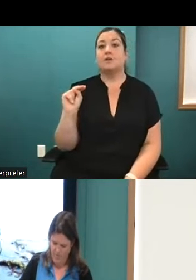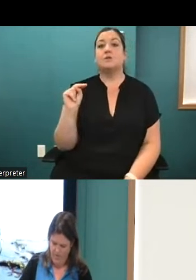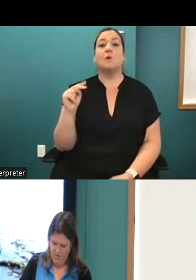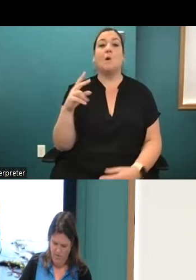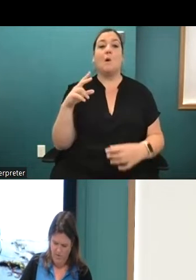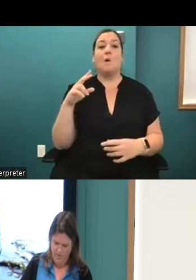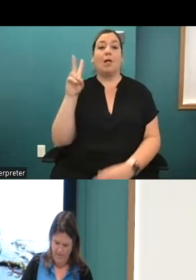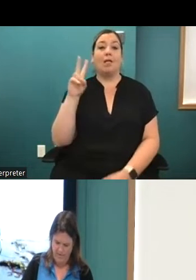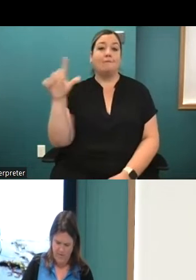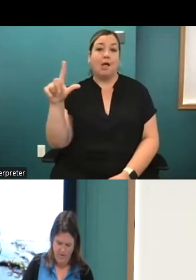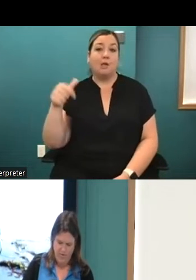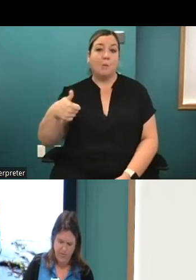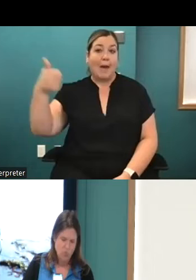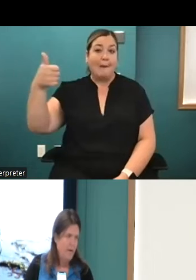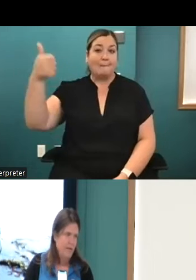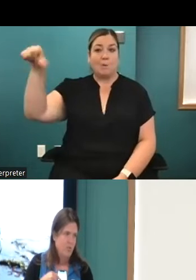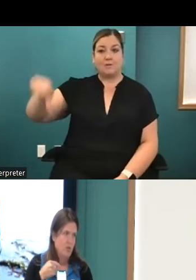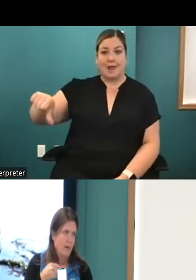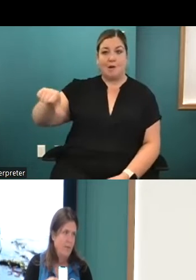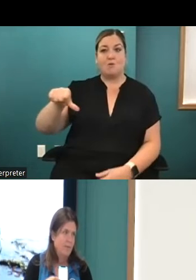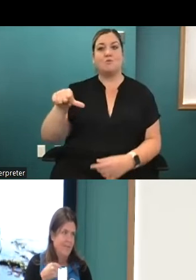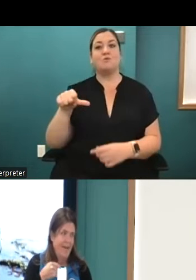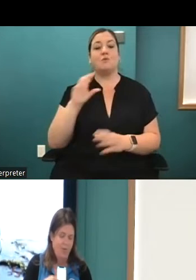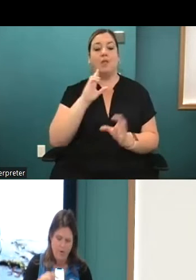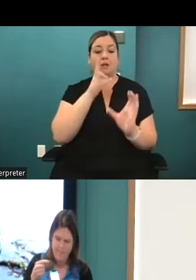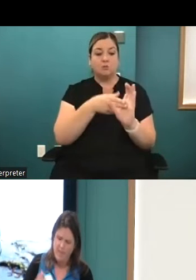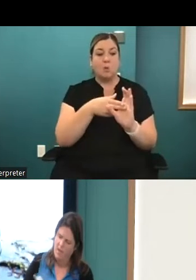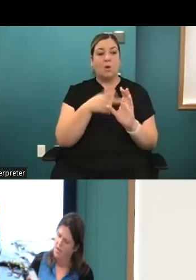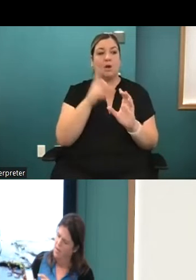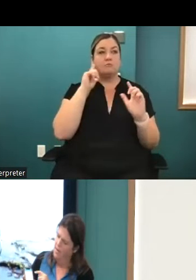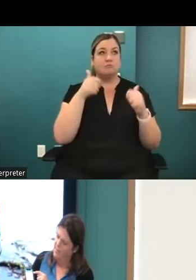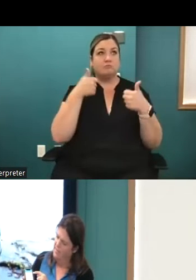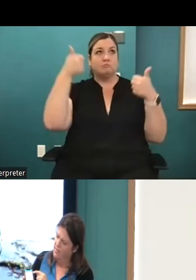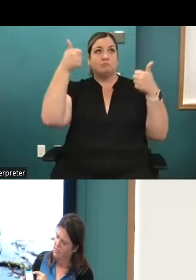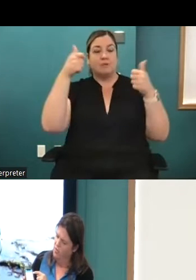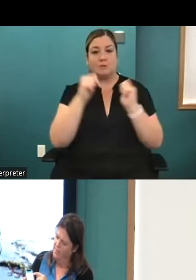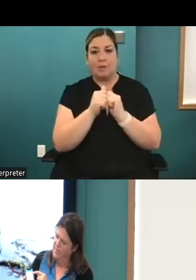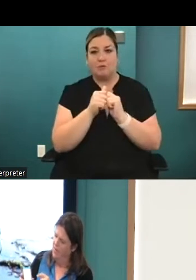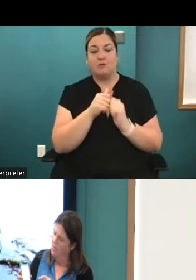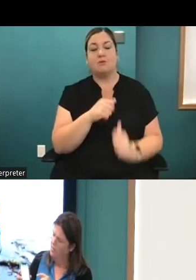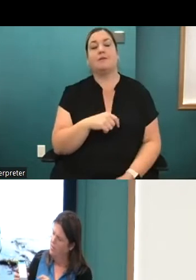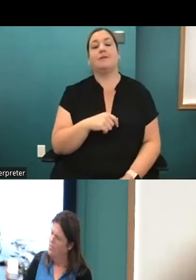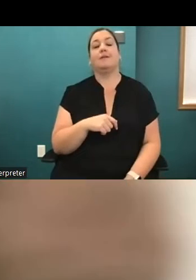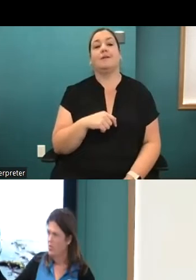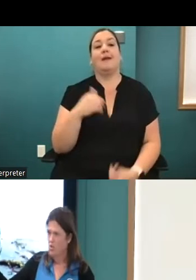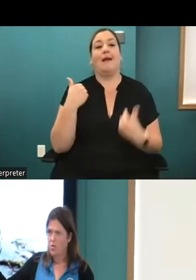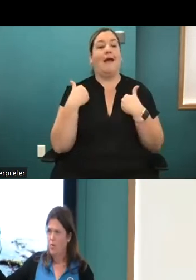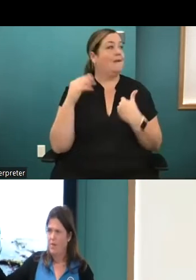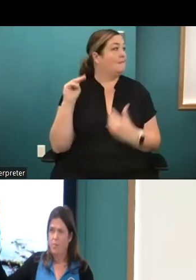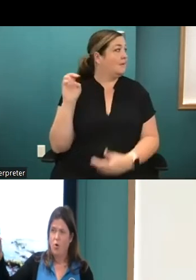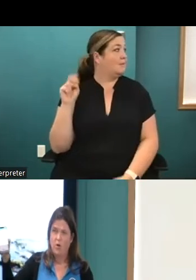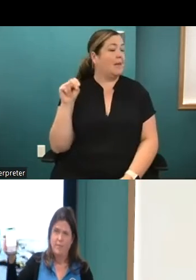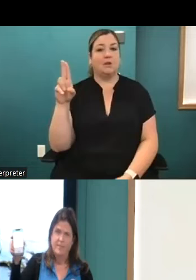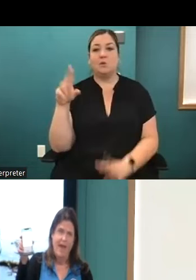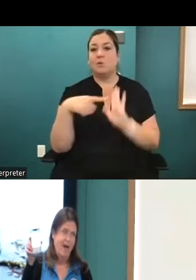volume up or down on each side, or they can join it and turn them up together. This little drop down will show you